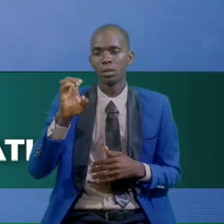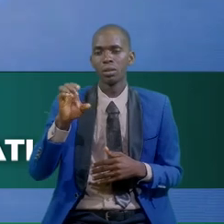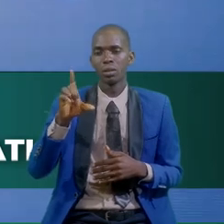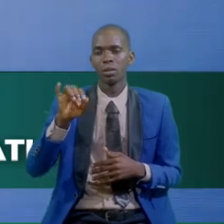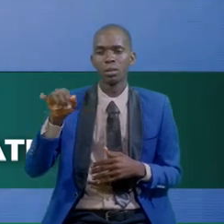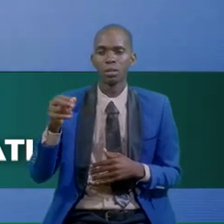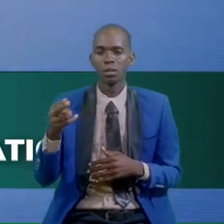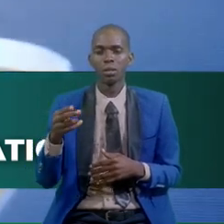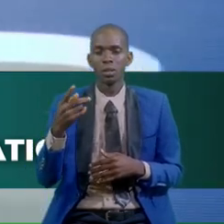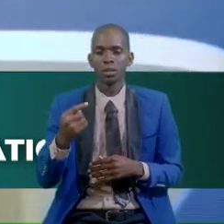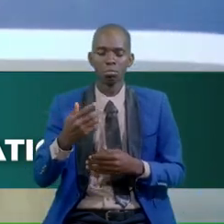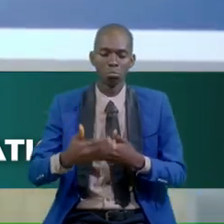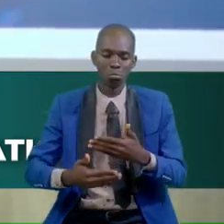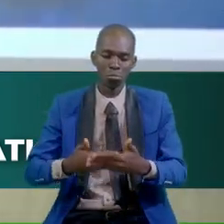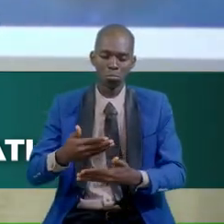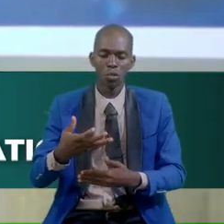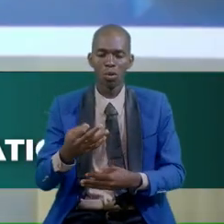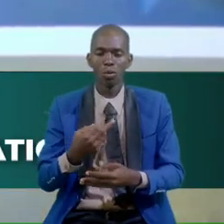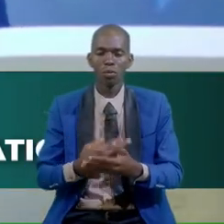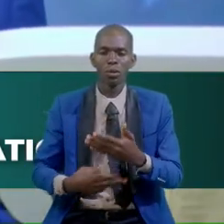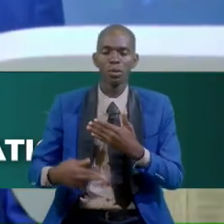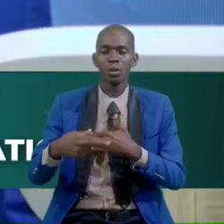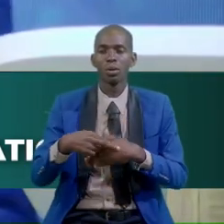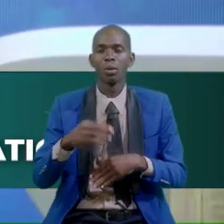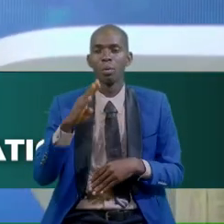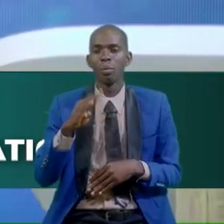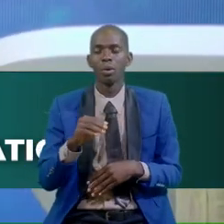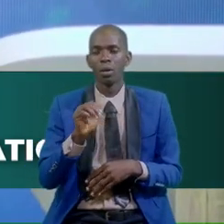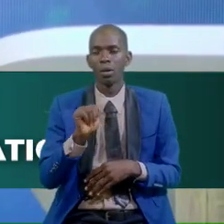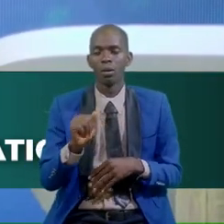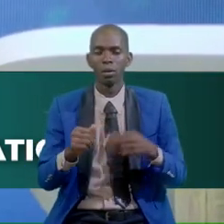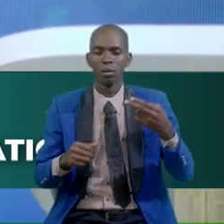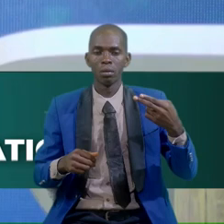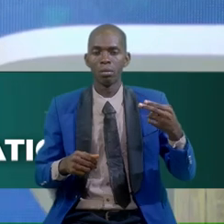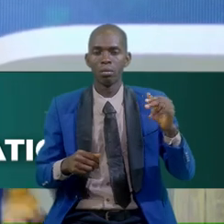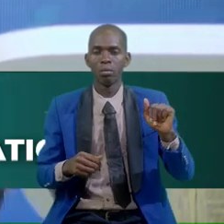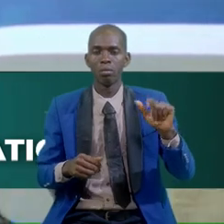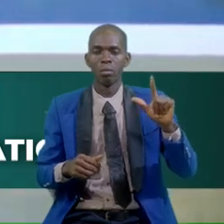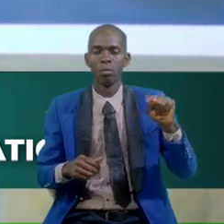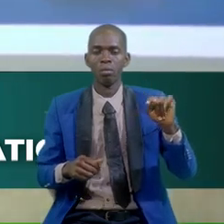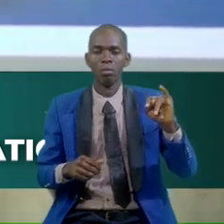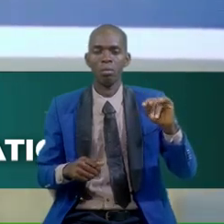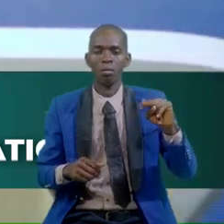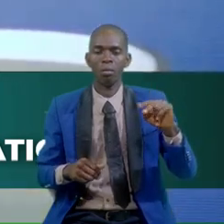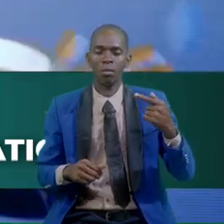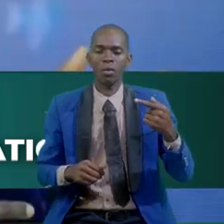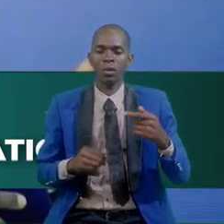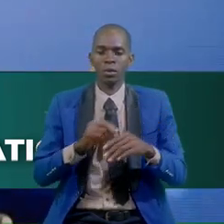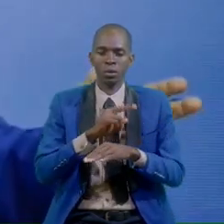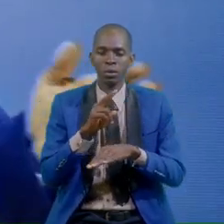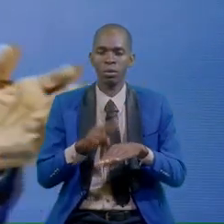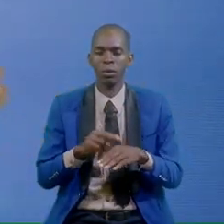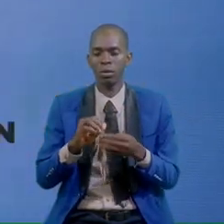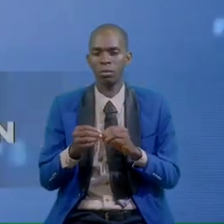process of return by a halting nation. Number three, the